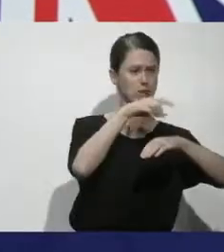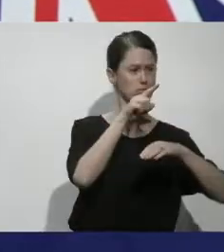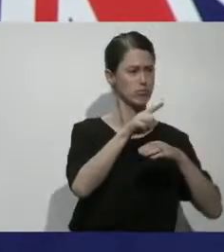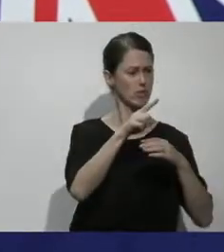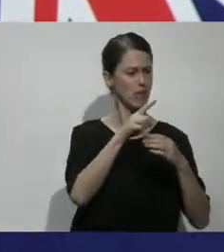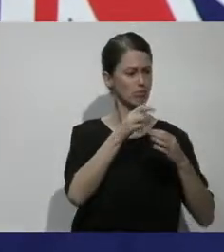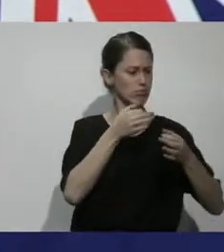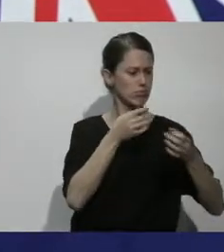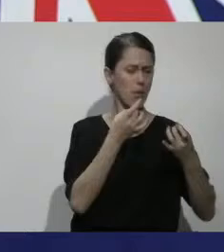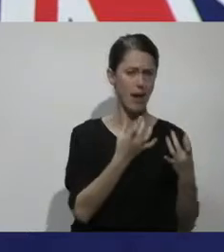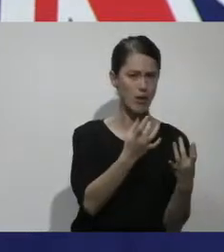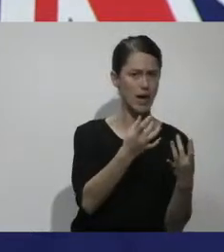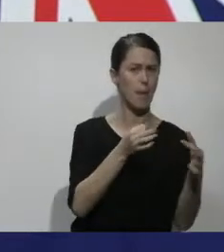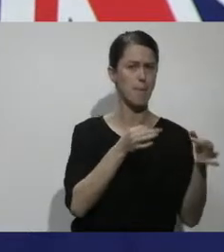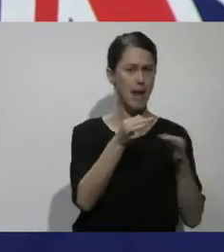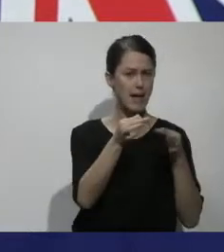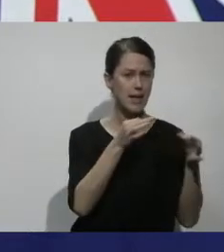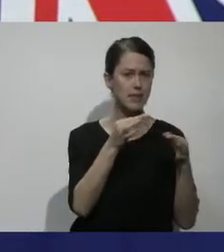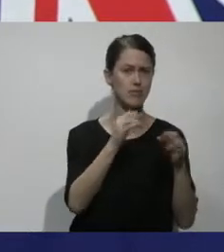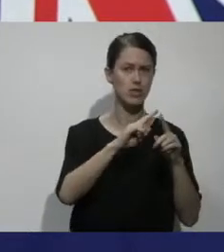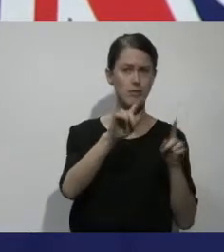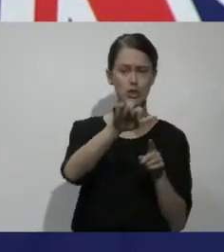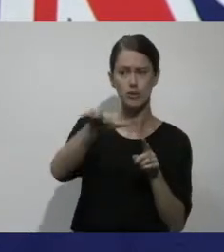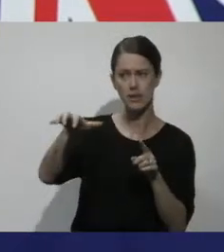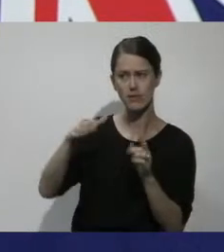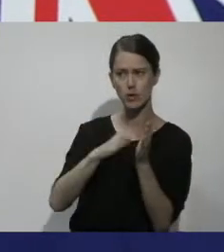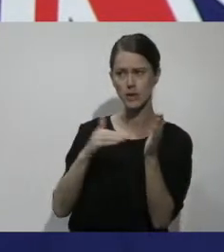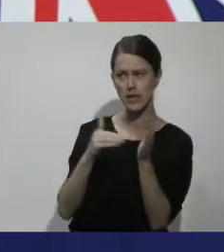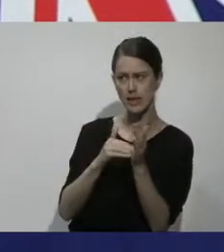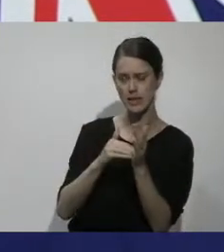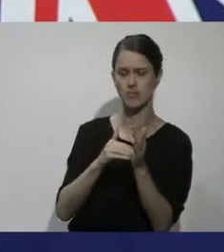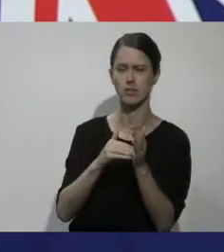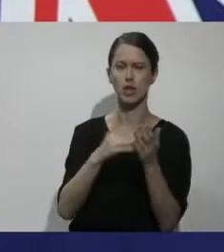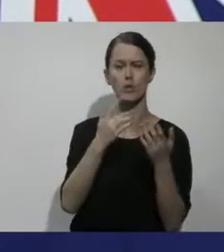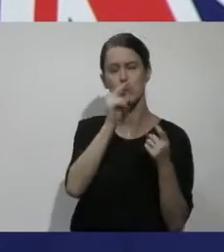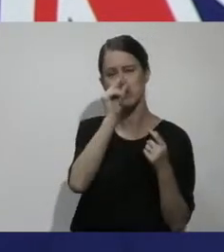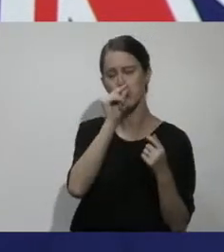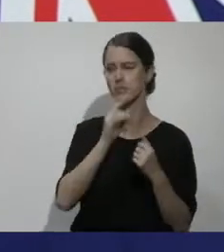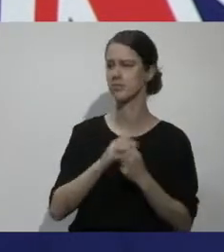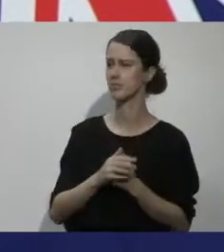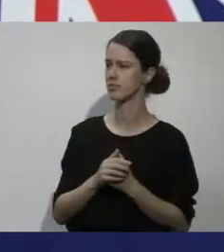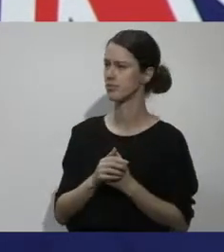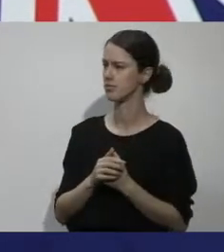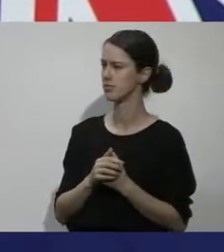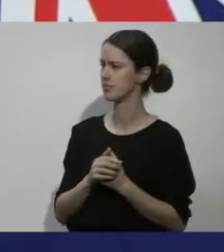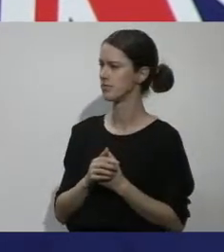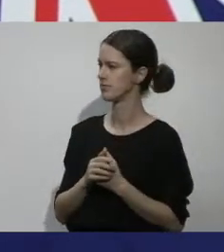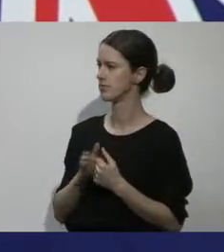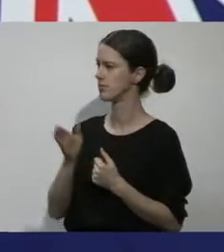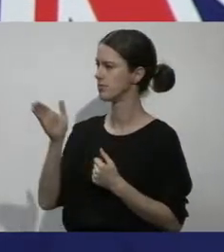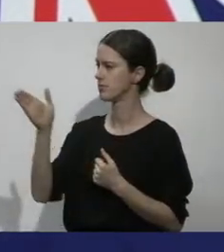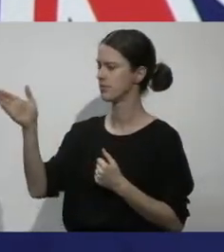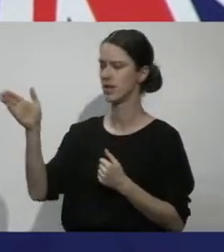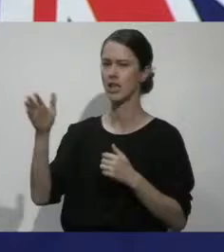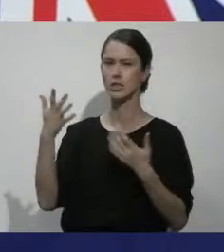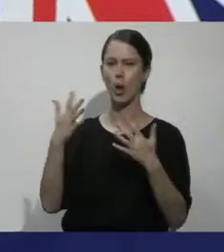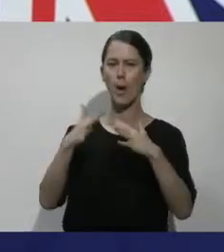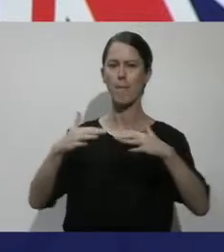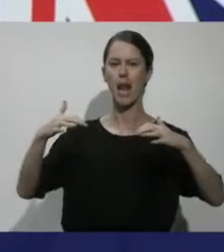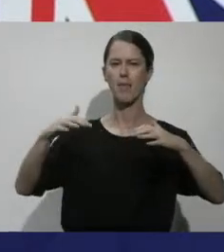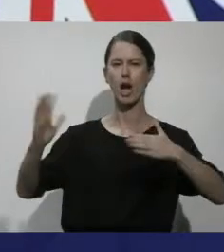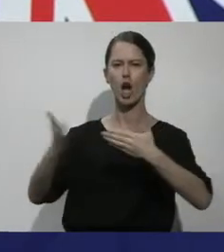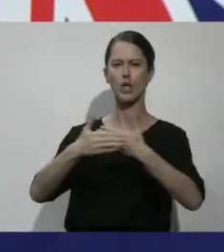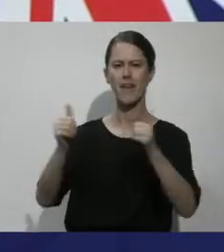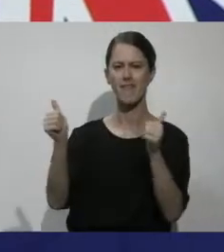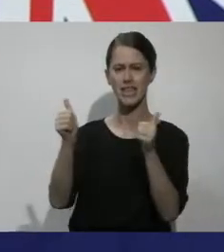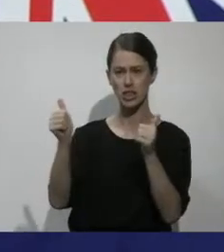assured that they are thinking about the circumstances for New Zealand, whatever they may be in the future. In the dissolution of Parliament then, so that is